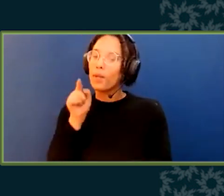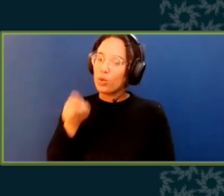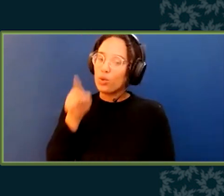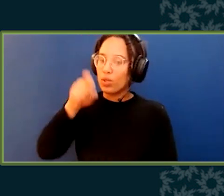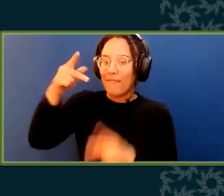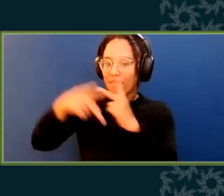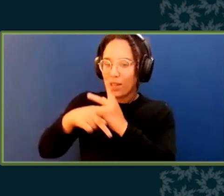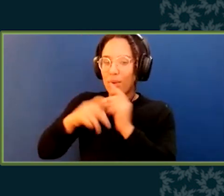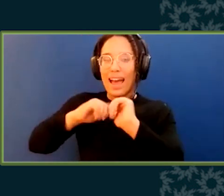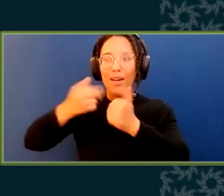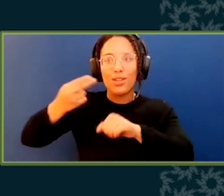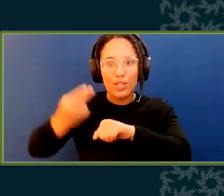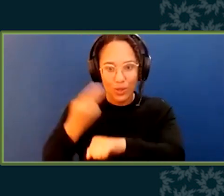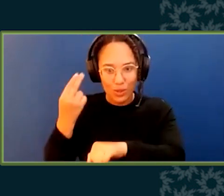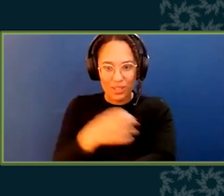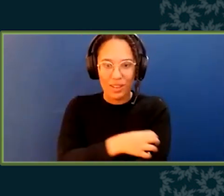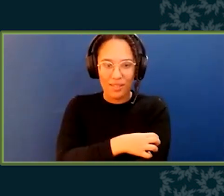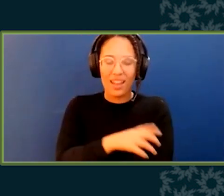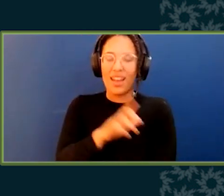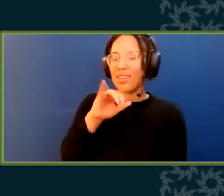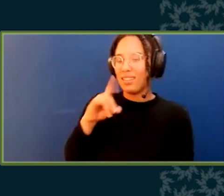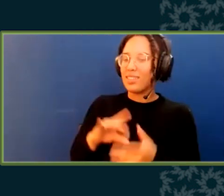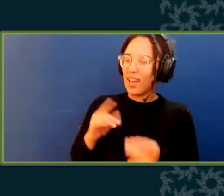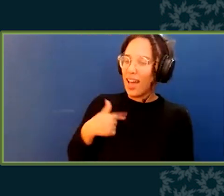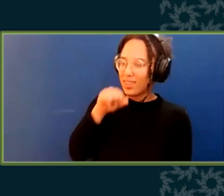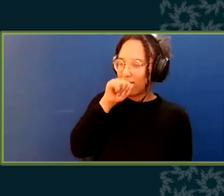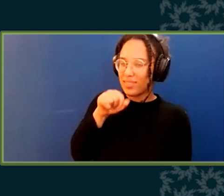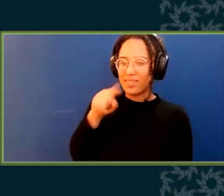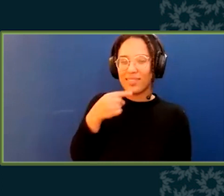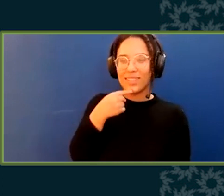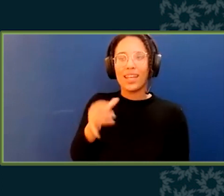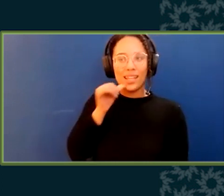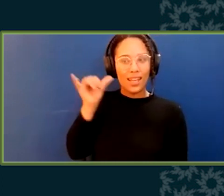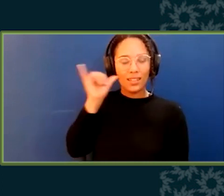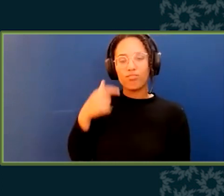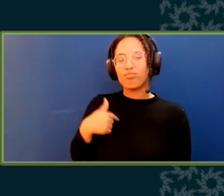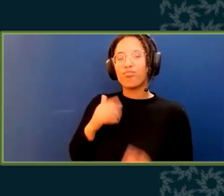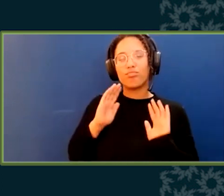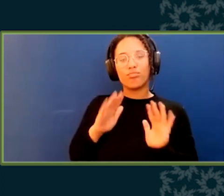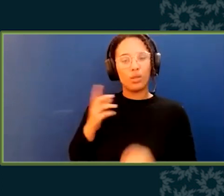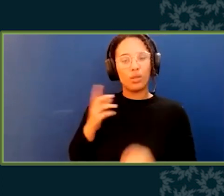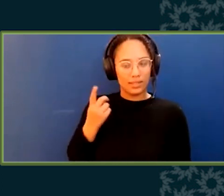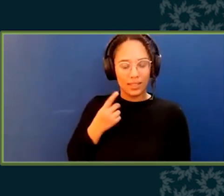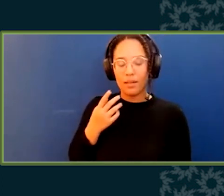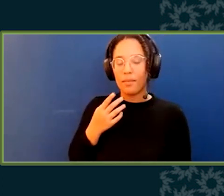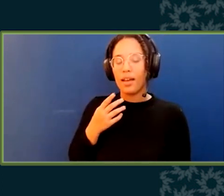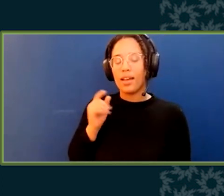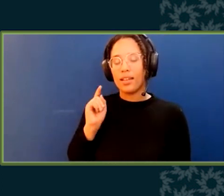This is Lindsey, Joshua. I love that you said that. Just yesterday, I was speaking to somebody, and she said she was on the all team